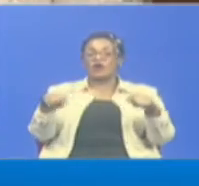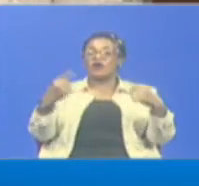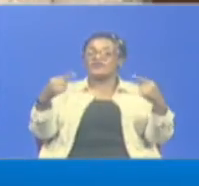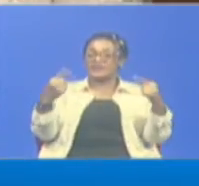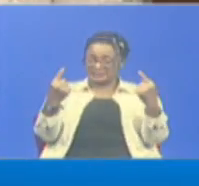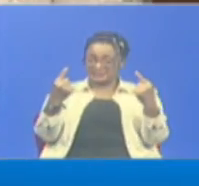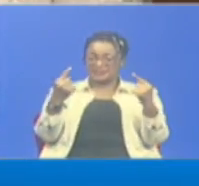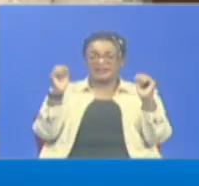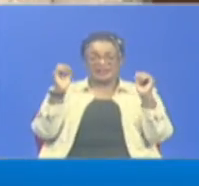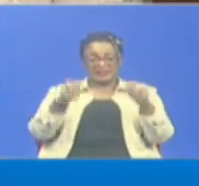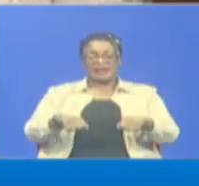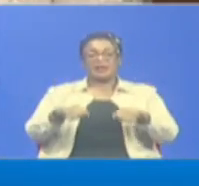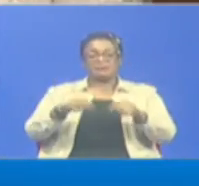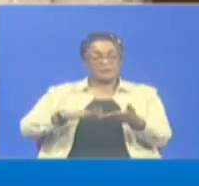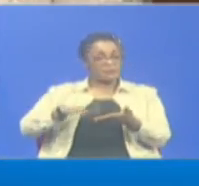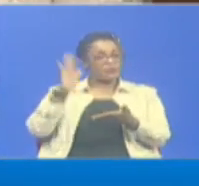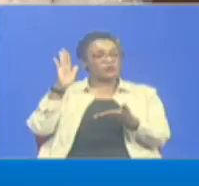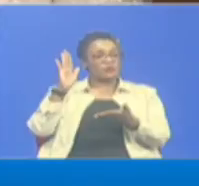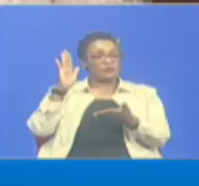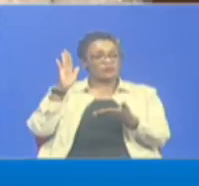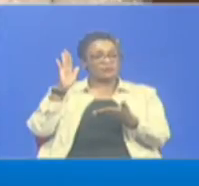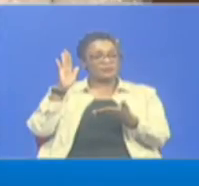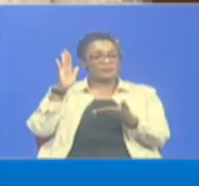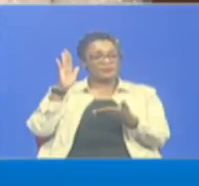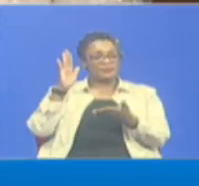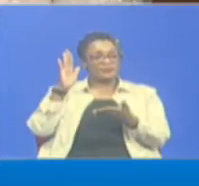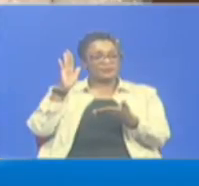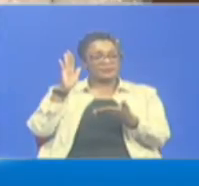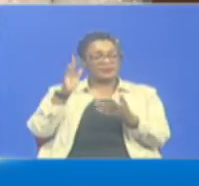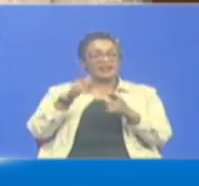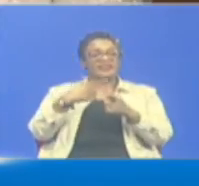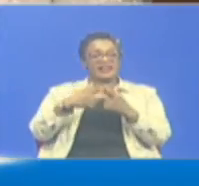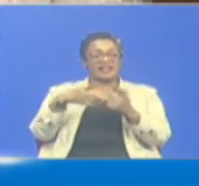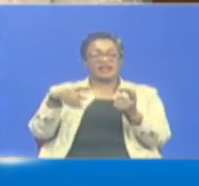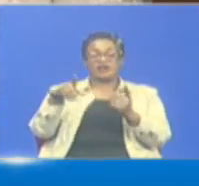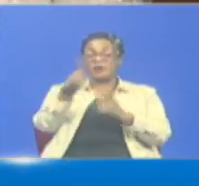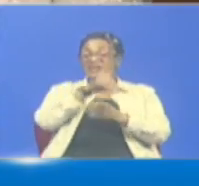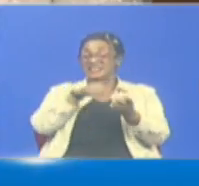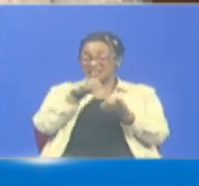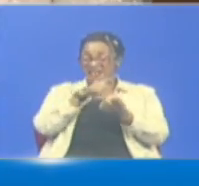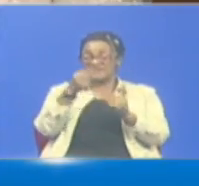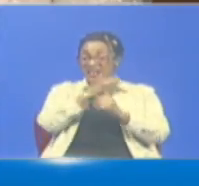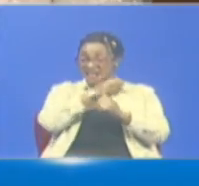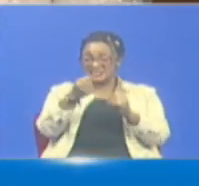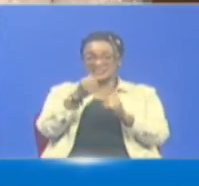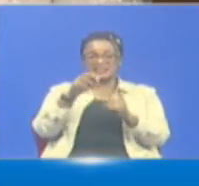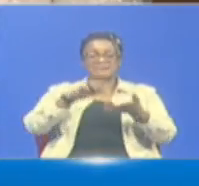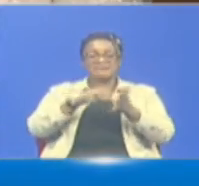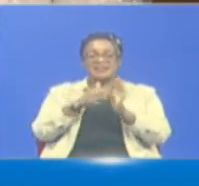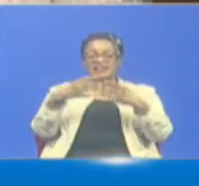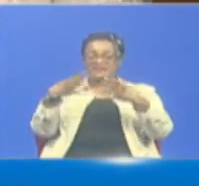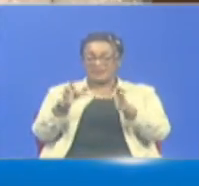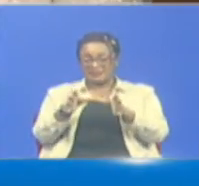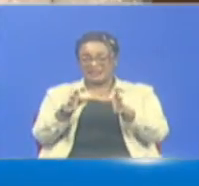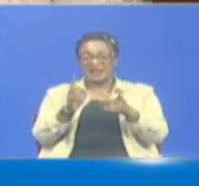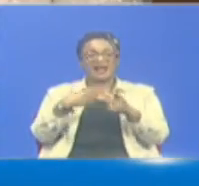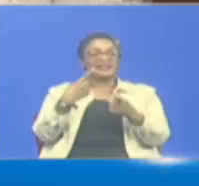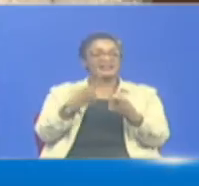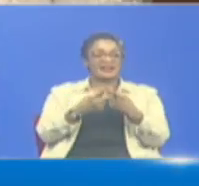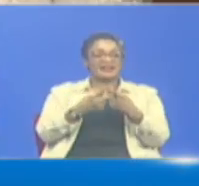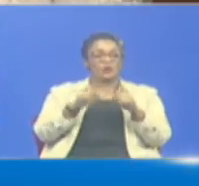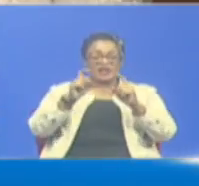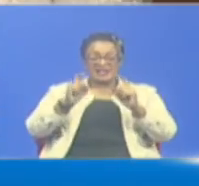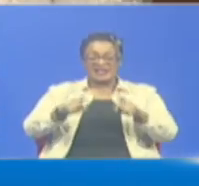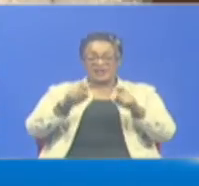can increase domestic violence, and we know domestic violence ruins families, then we also need to